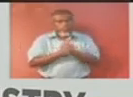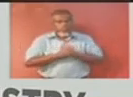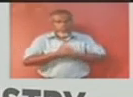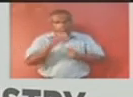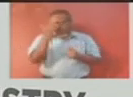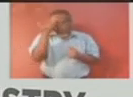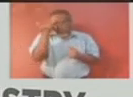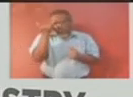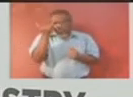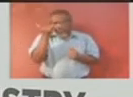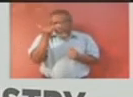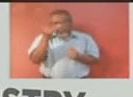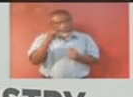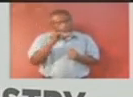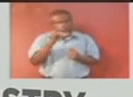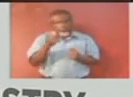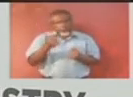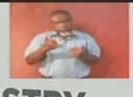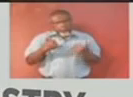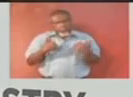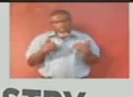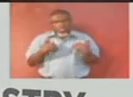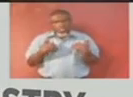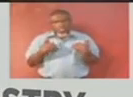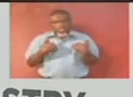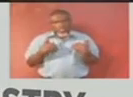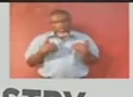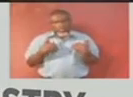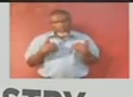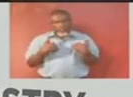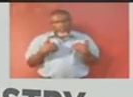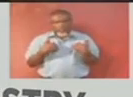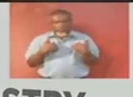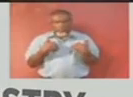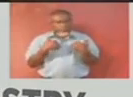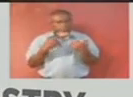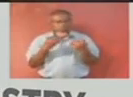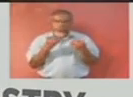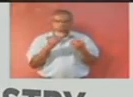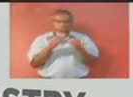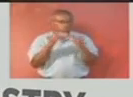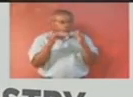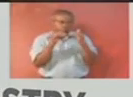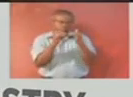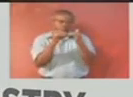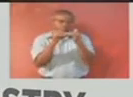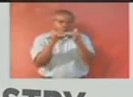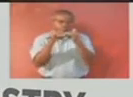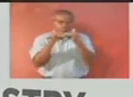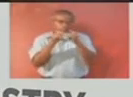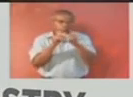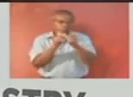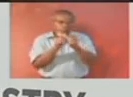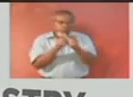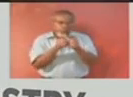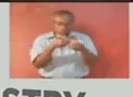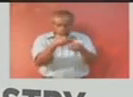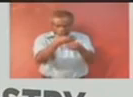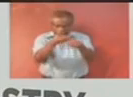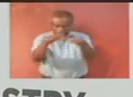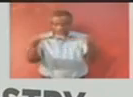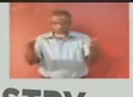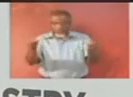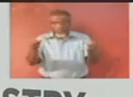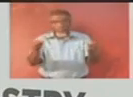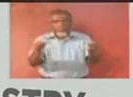had very effective globally designated therapeutics. There are lots of things that